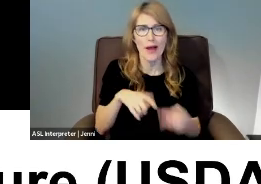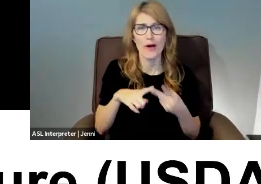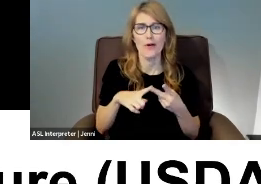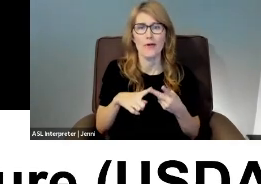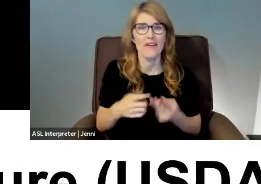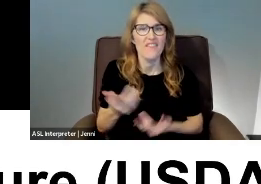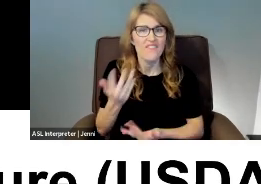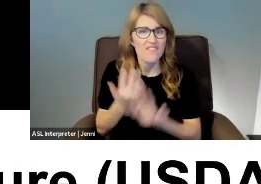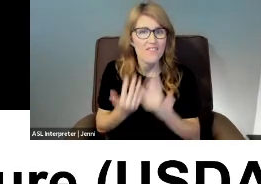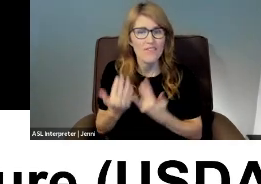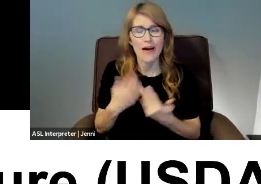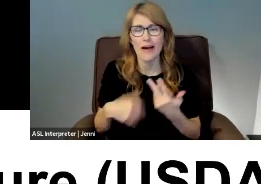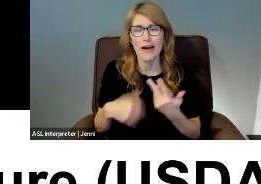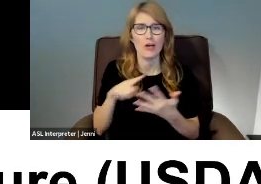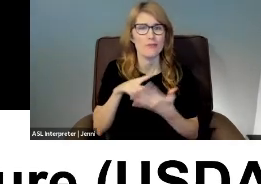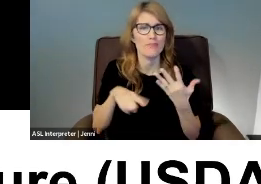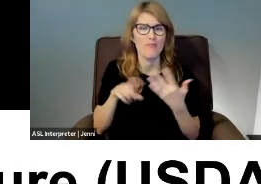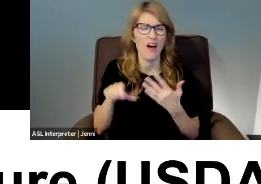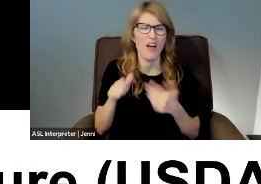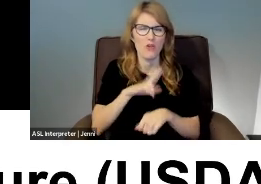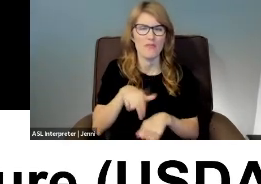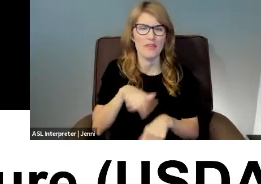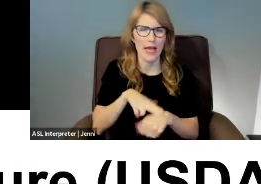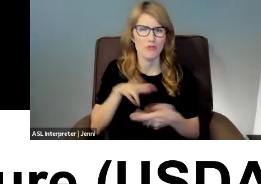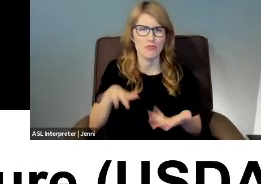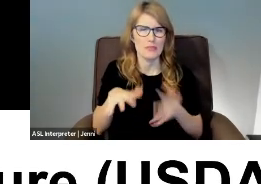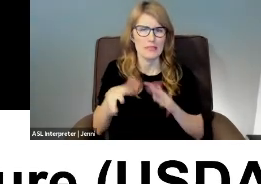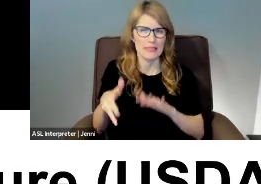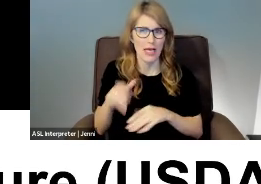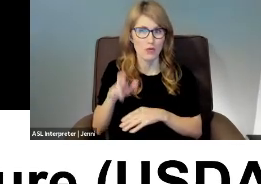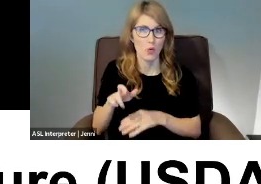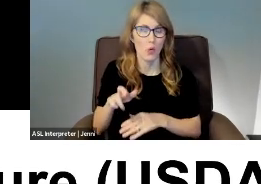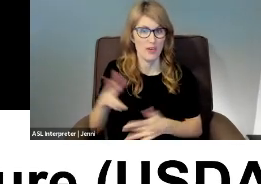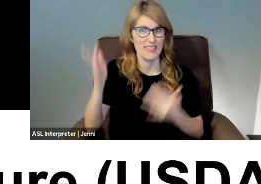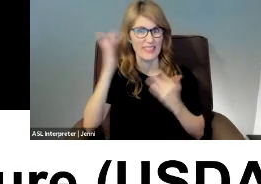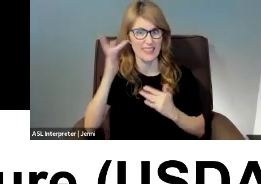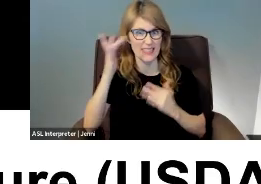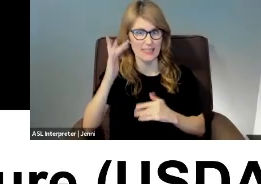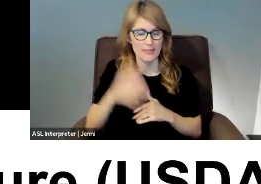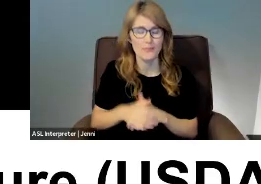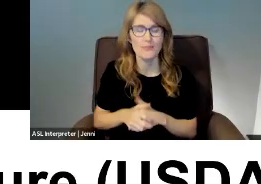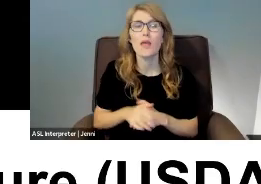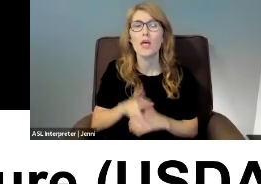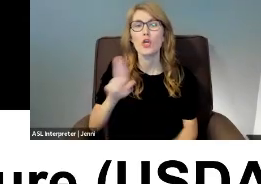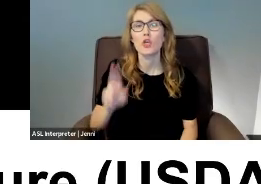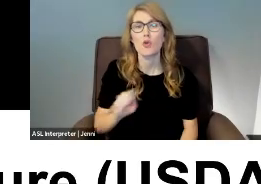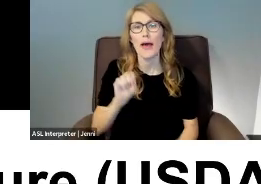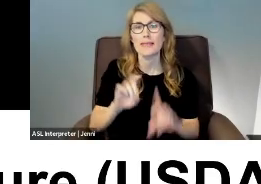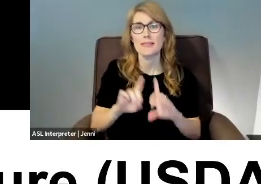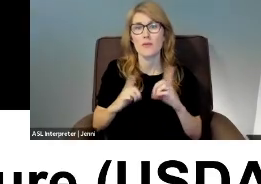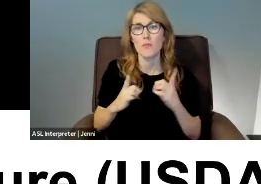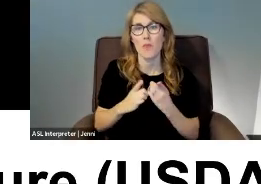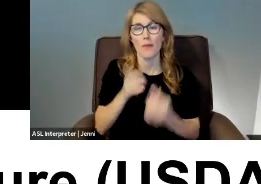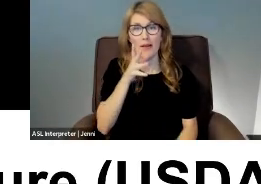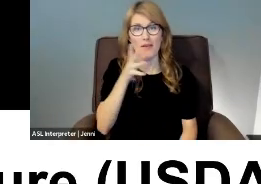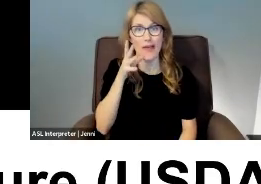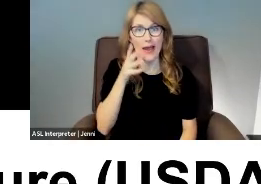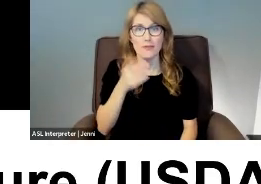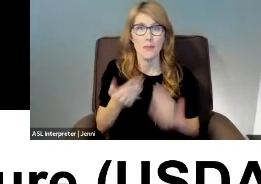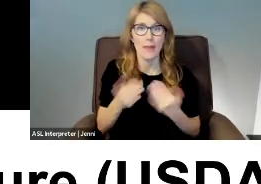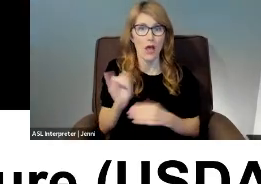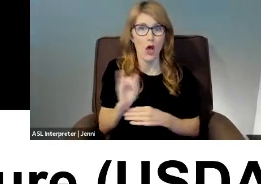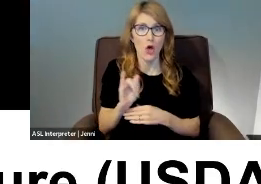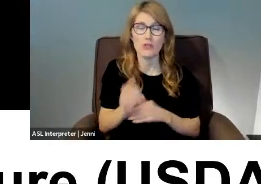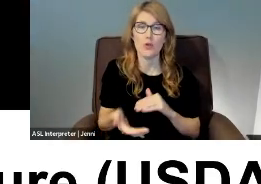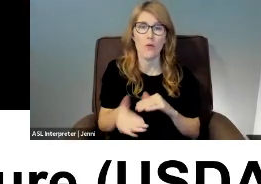natural disasters or disease. The U.S. Department of Agriculture might also cover any